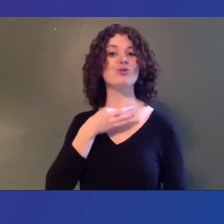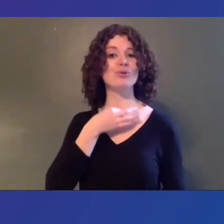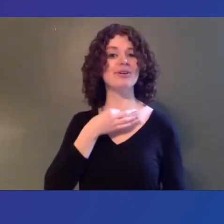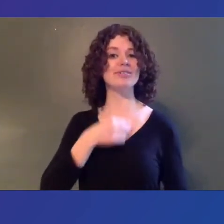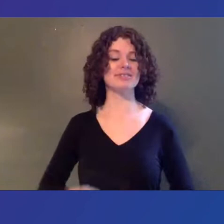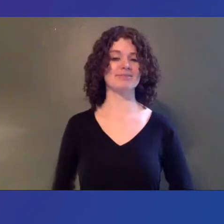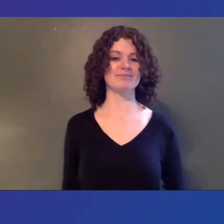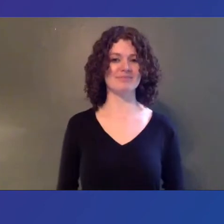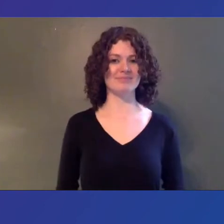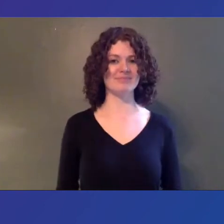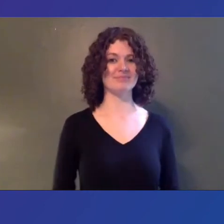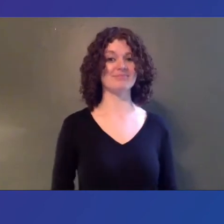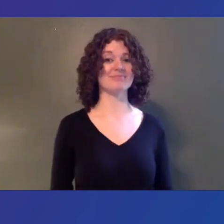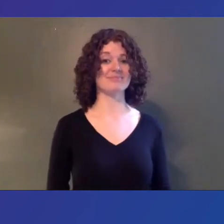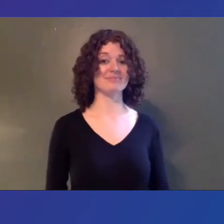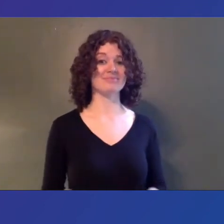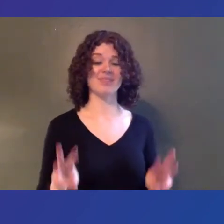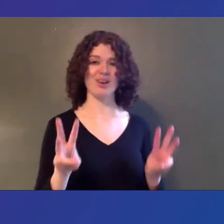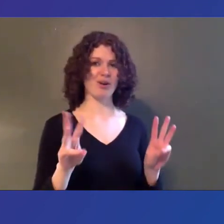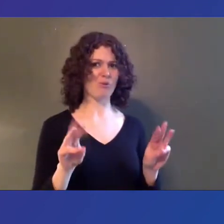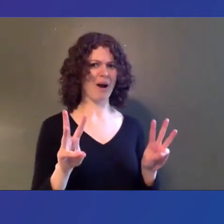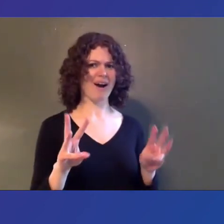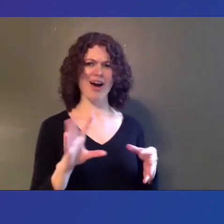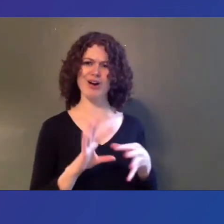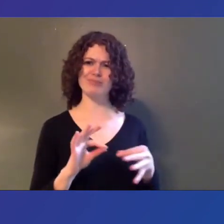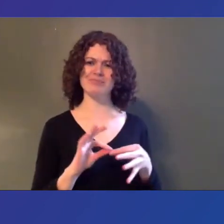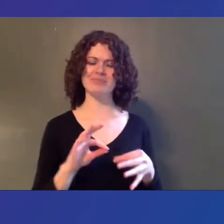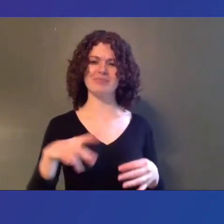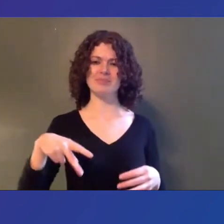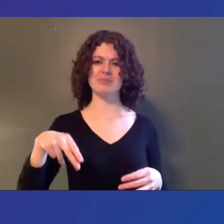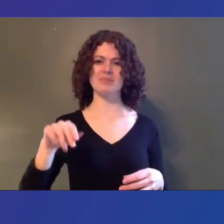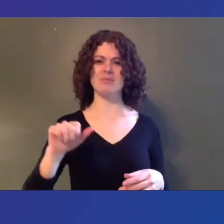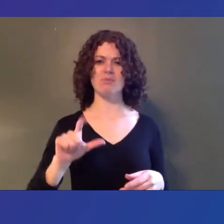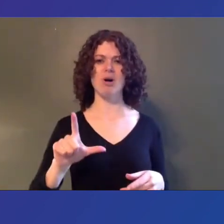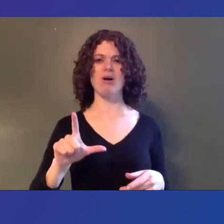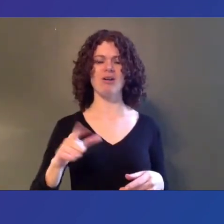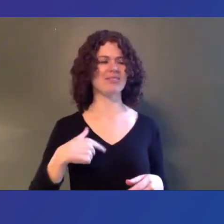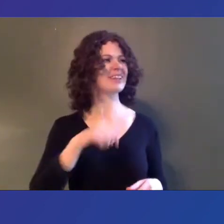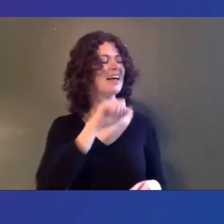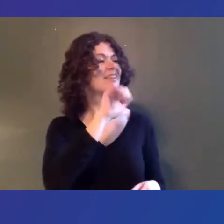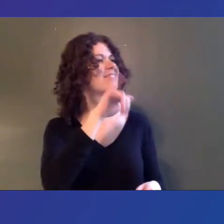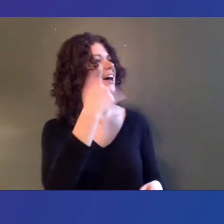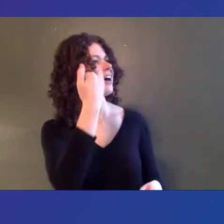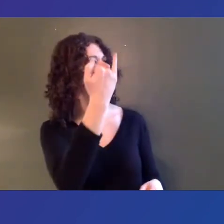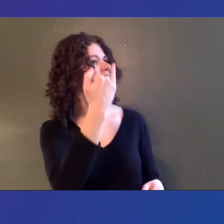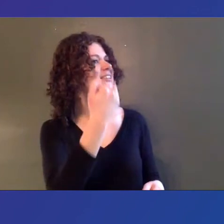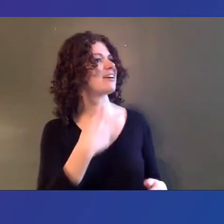Wow. I like that idea about this lifelong inquiry.